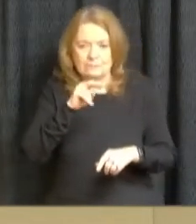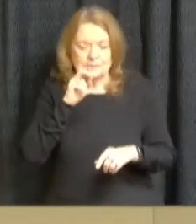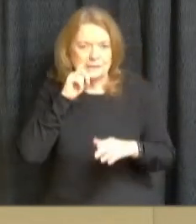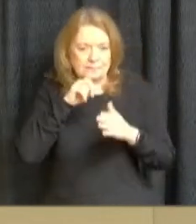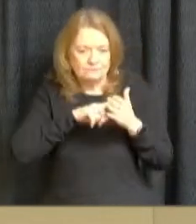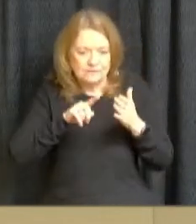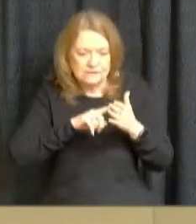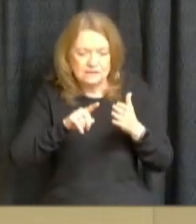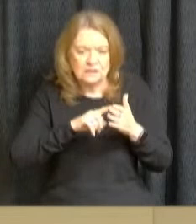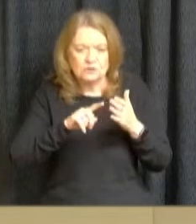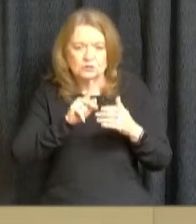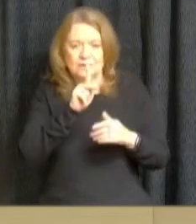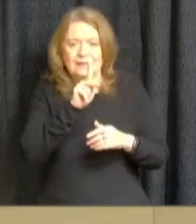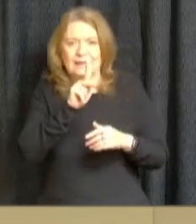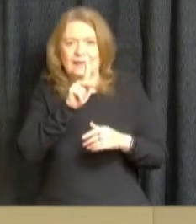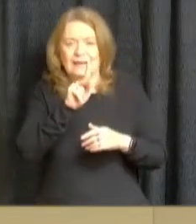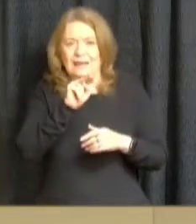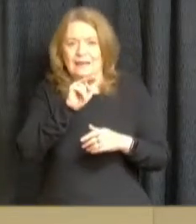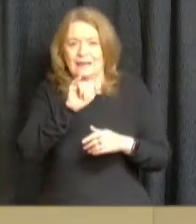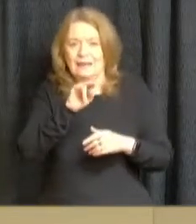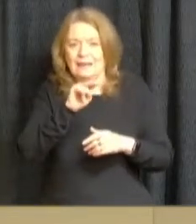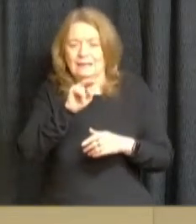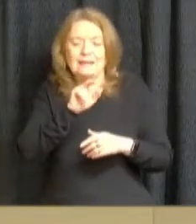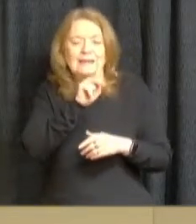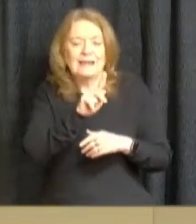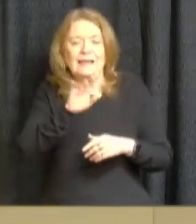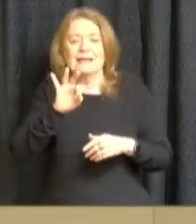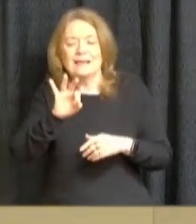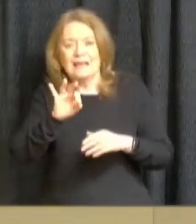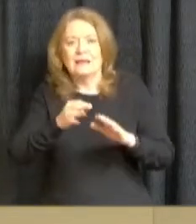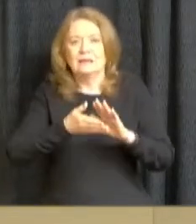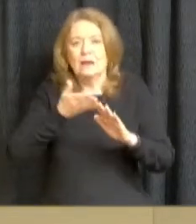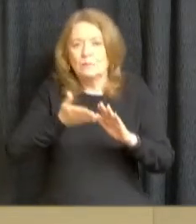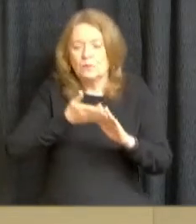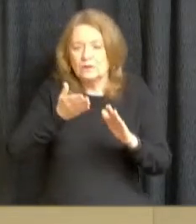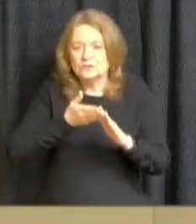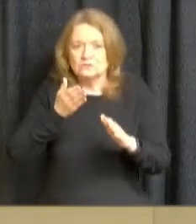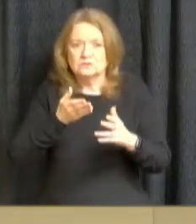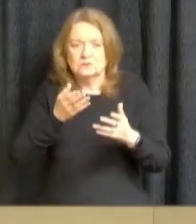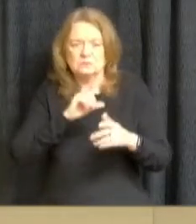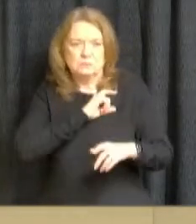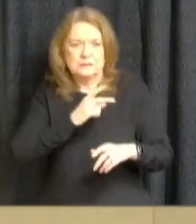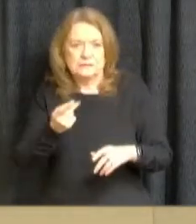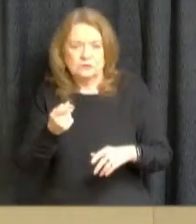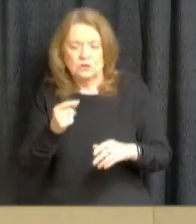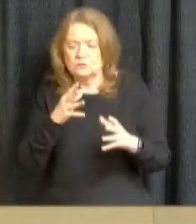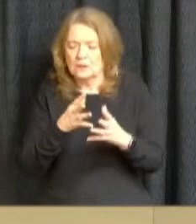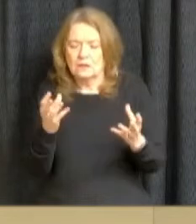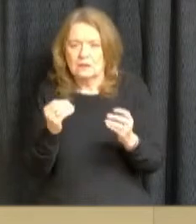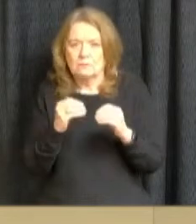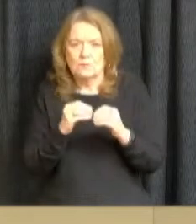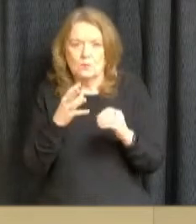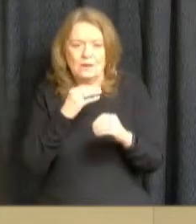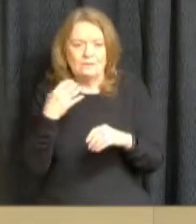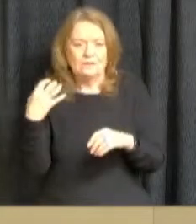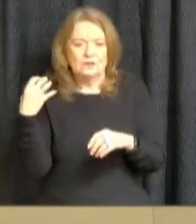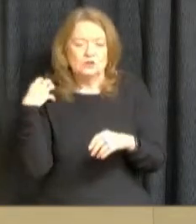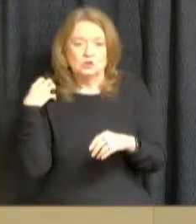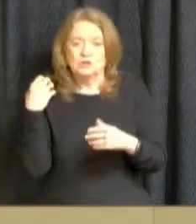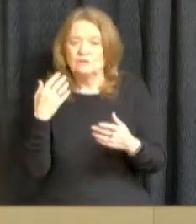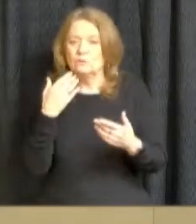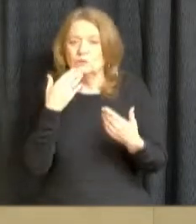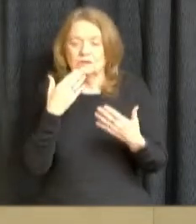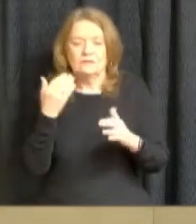canine patrol, or canine operations and patrol, and much more. And the chief wants to thank all